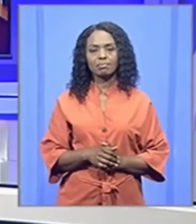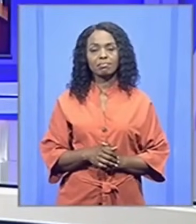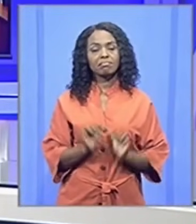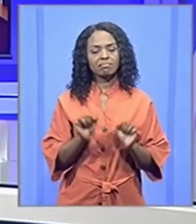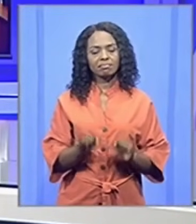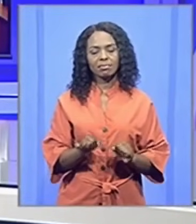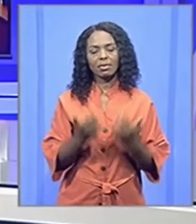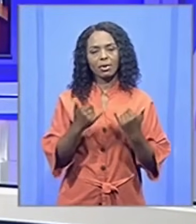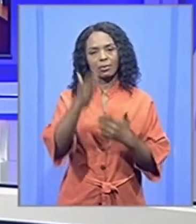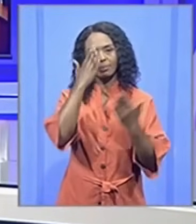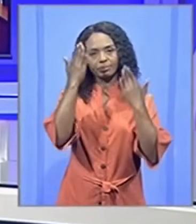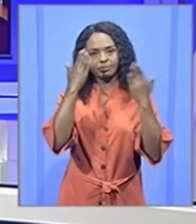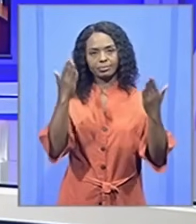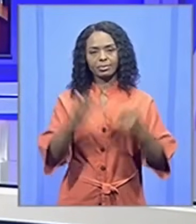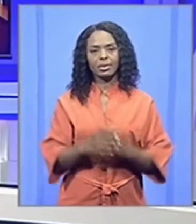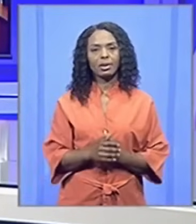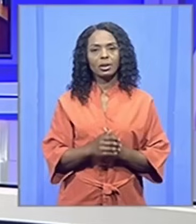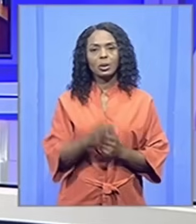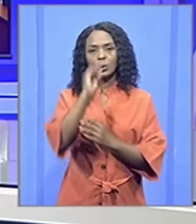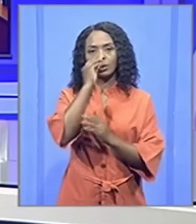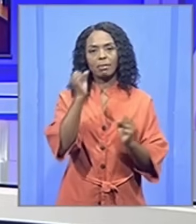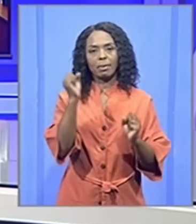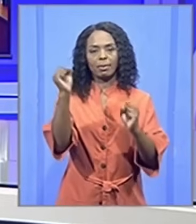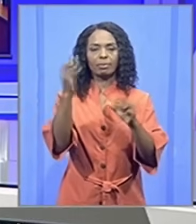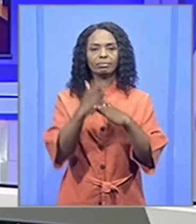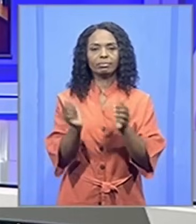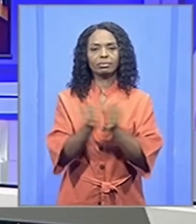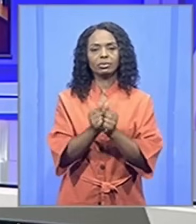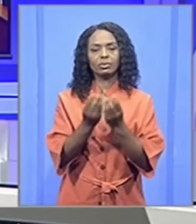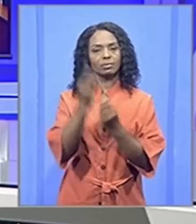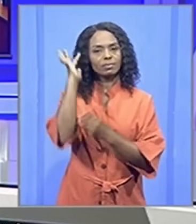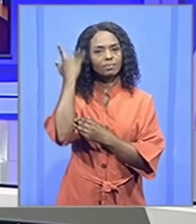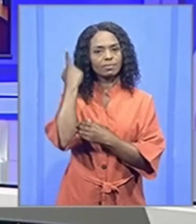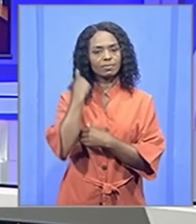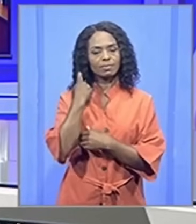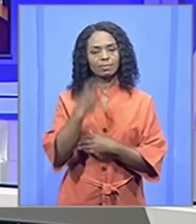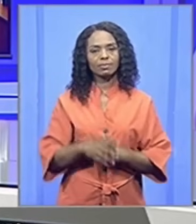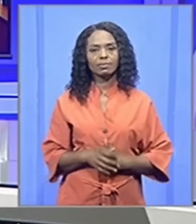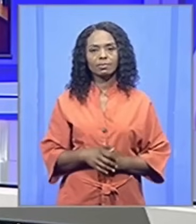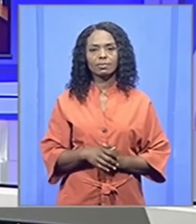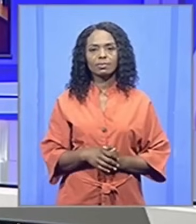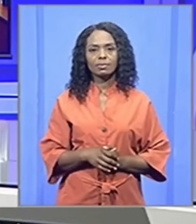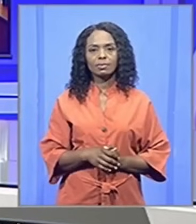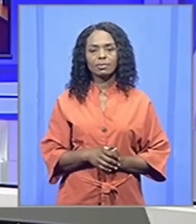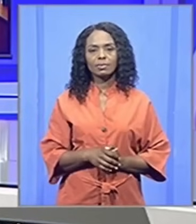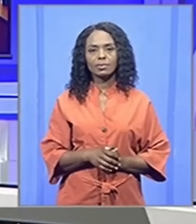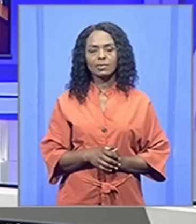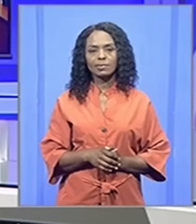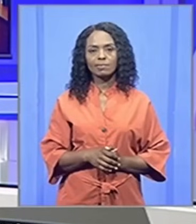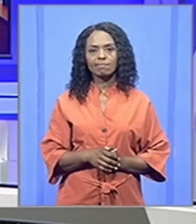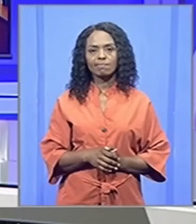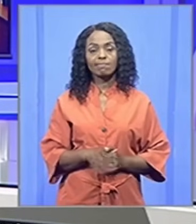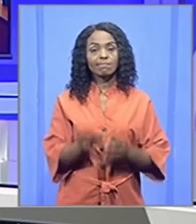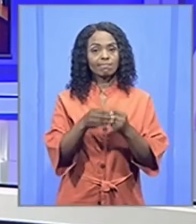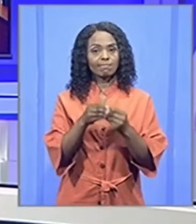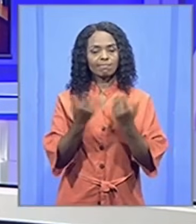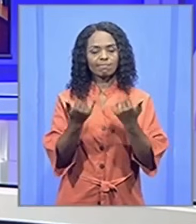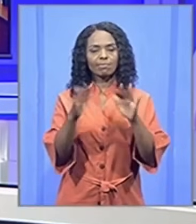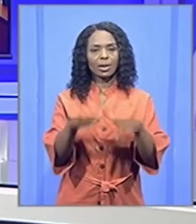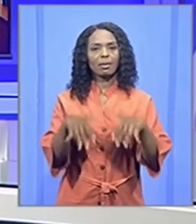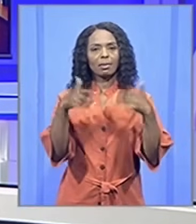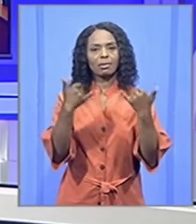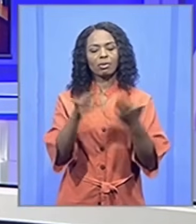Bagesho Thobela ditabeng tša bošegompšo ke Soretsela le mošomi mmogo Trifosantswelengwe. Maloko a parlamente